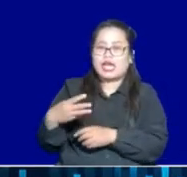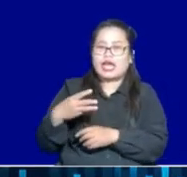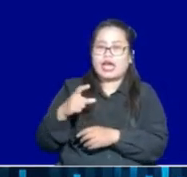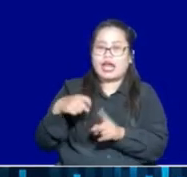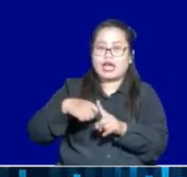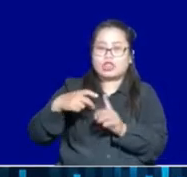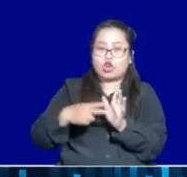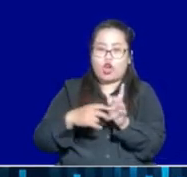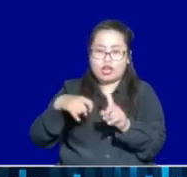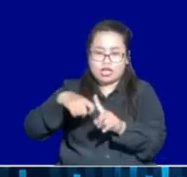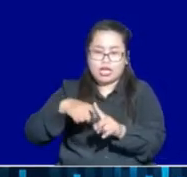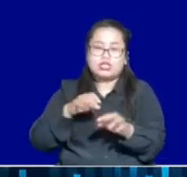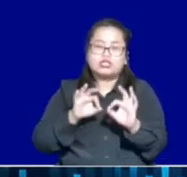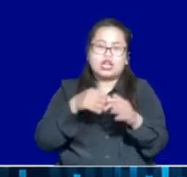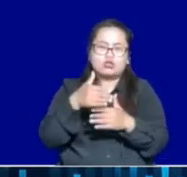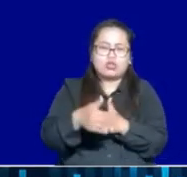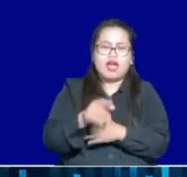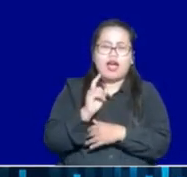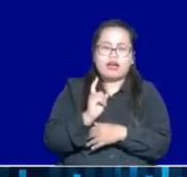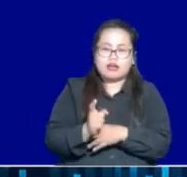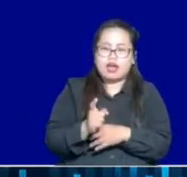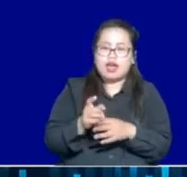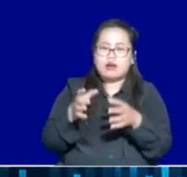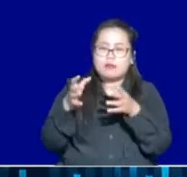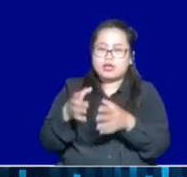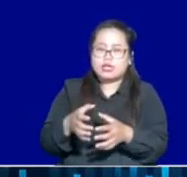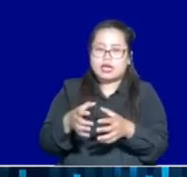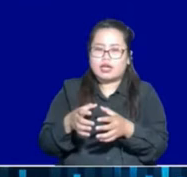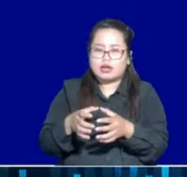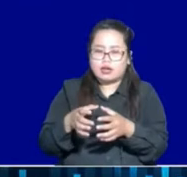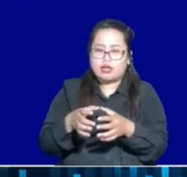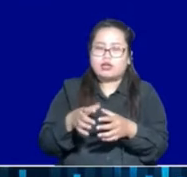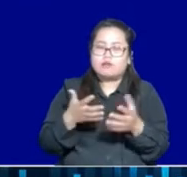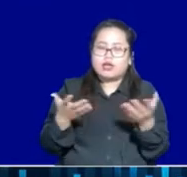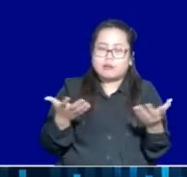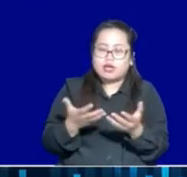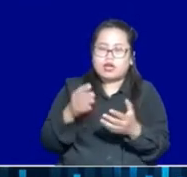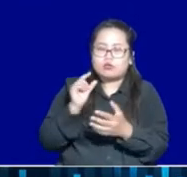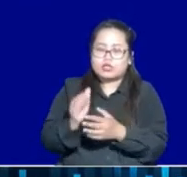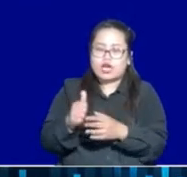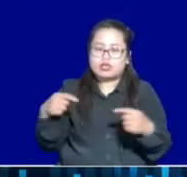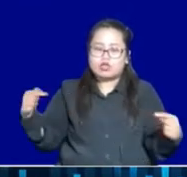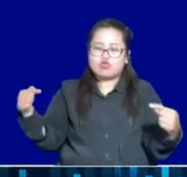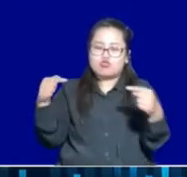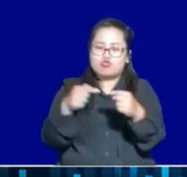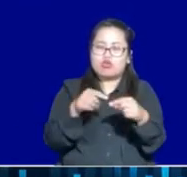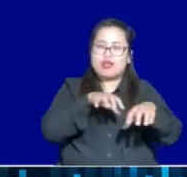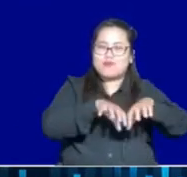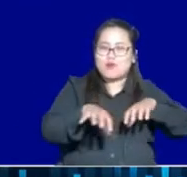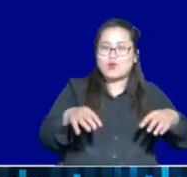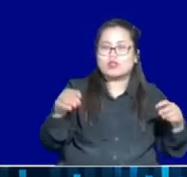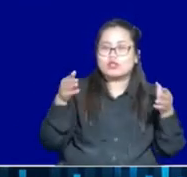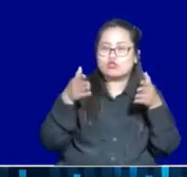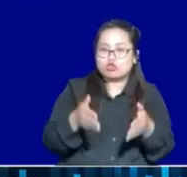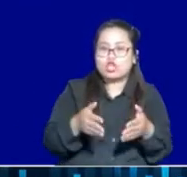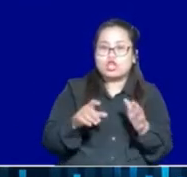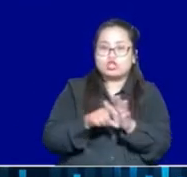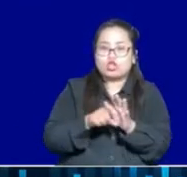very disconnected products. Here up here is oil, here down here is mining.